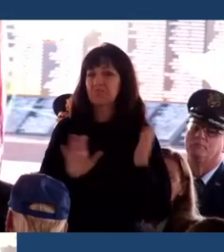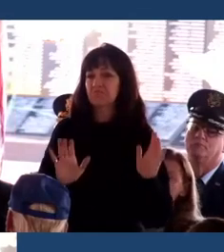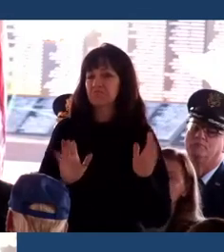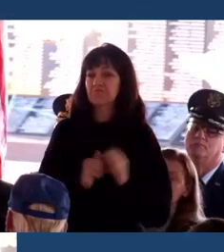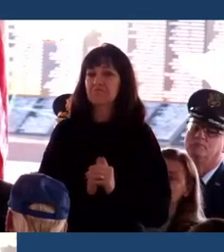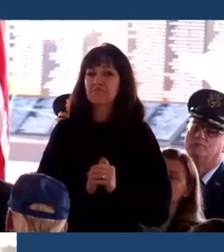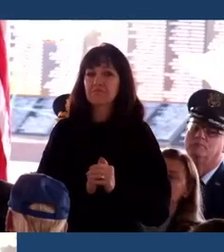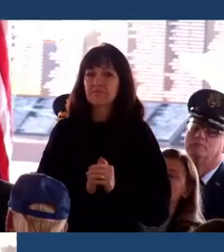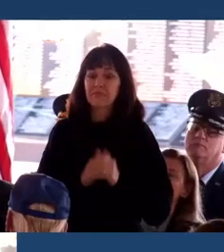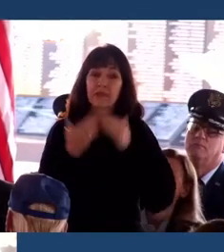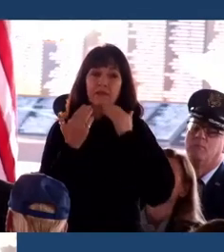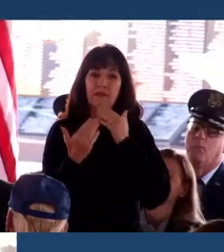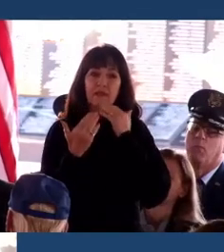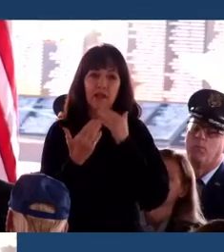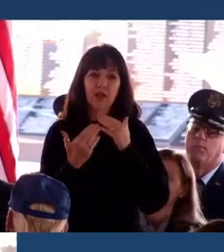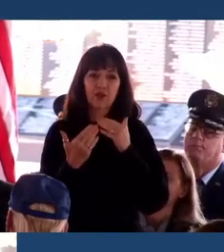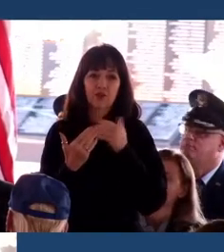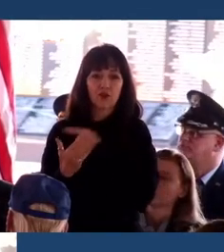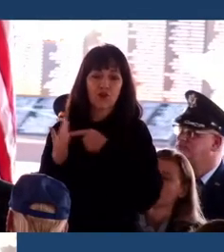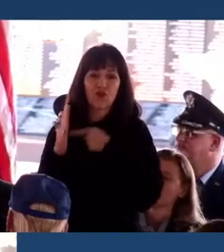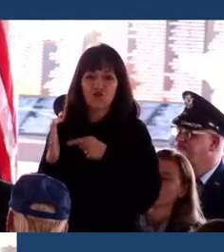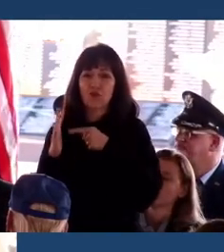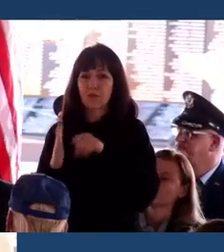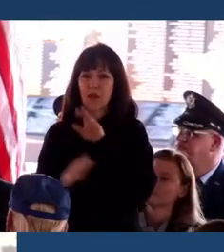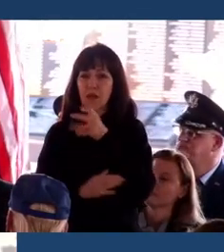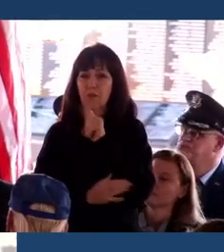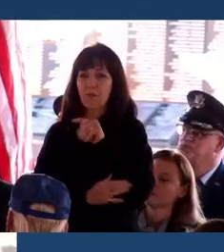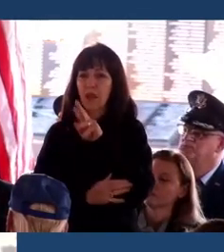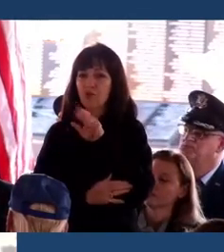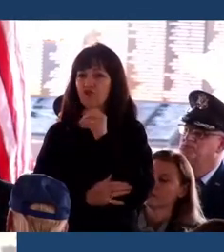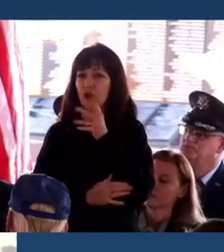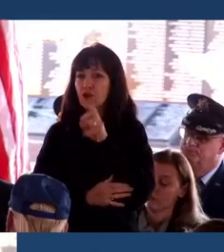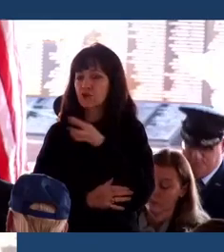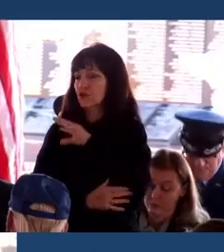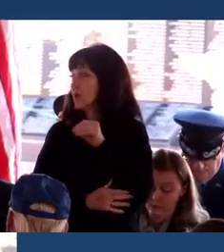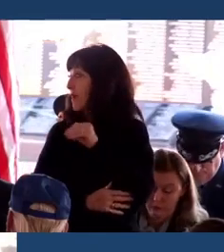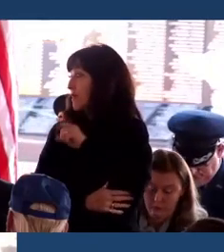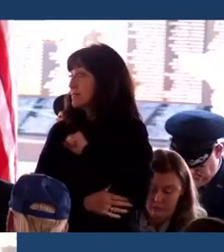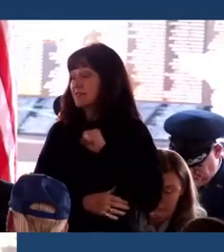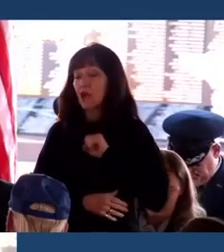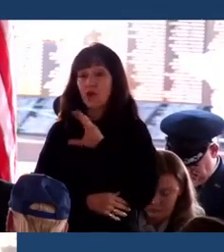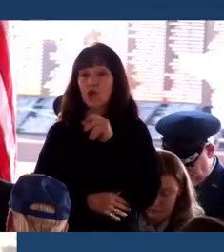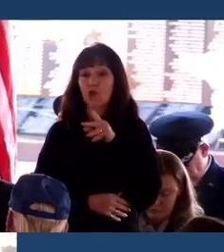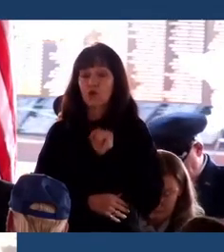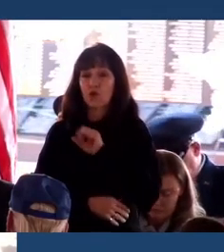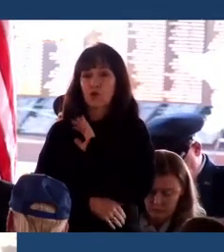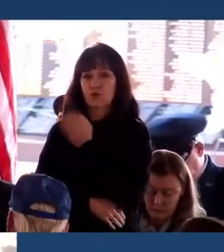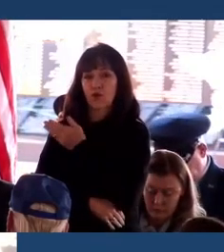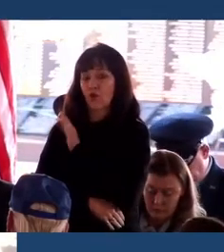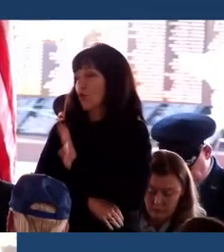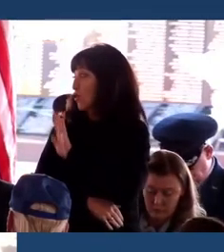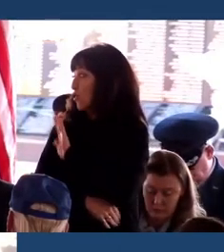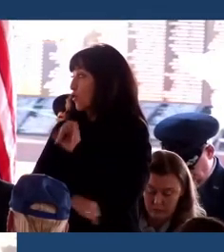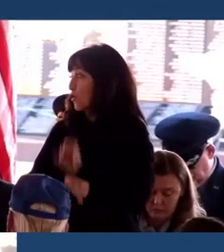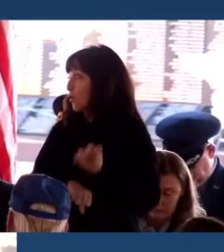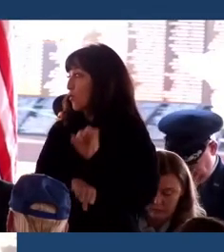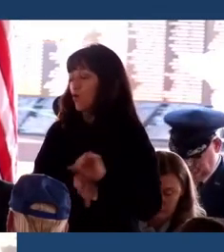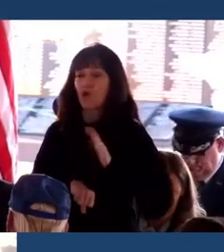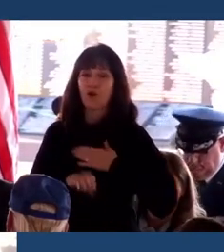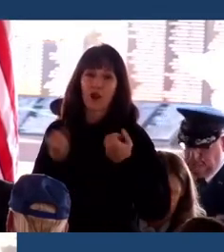to Representative Blunt Rochester and Senator Coons for the work they do on our behalf of all things of veterans